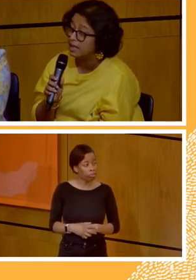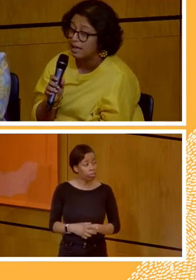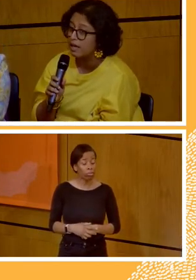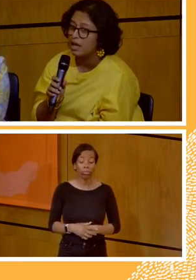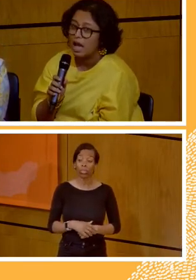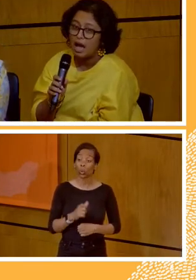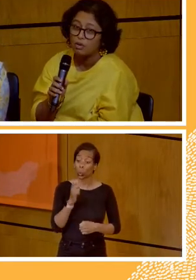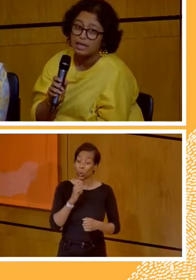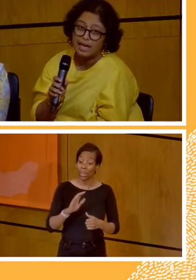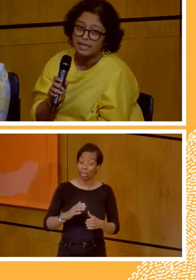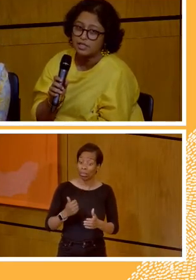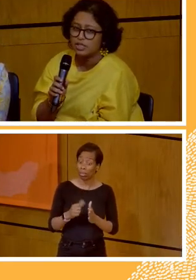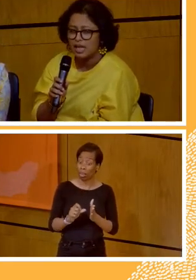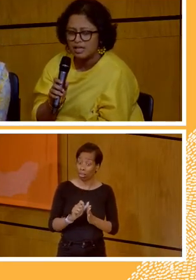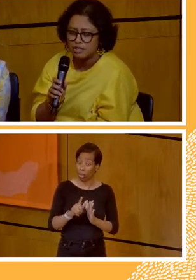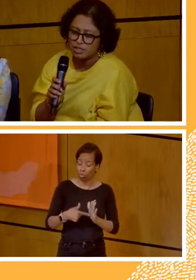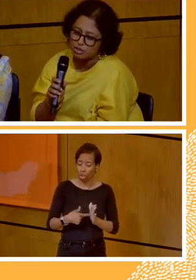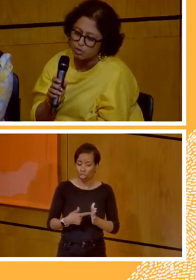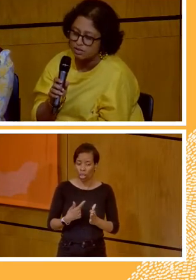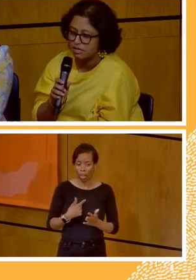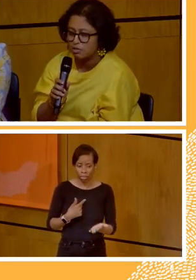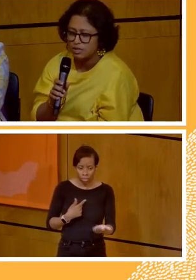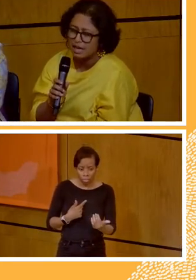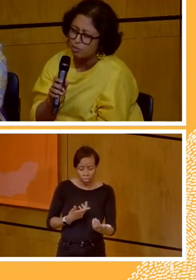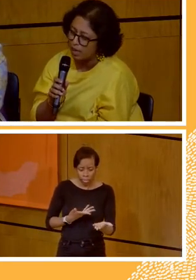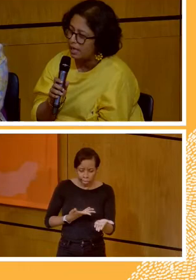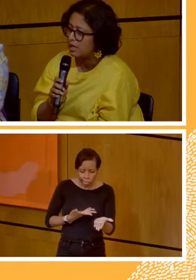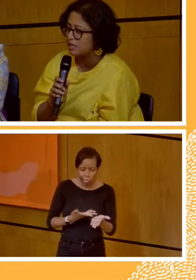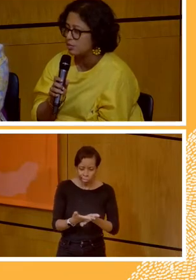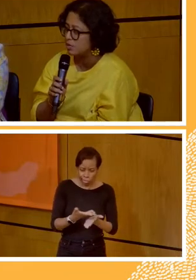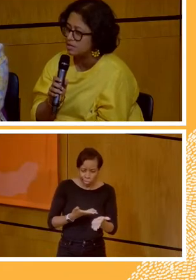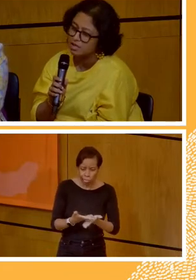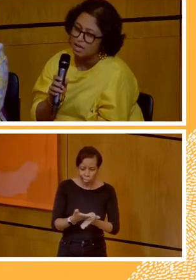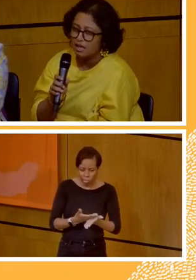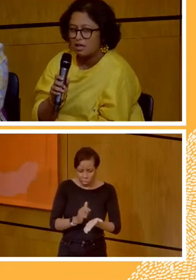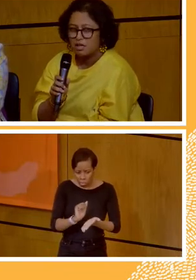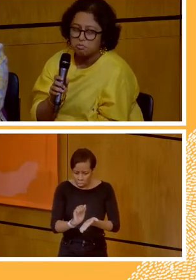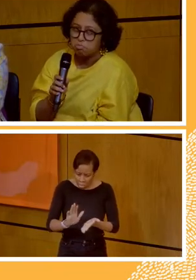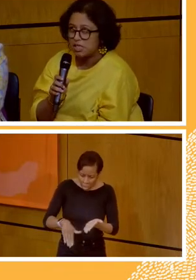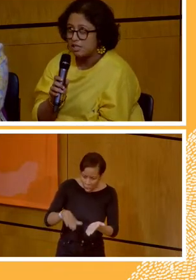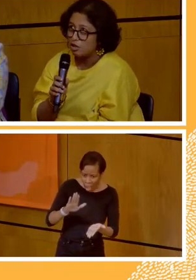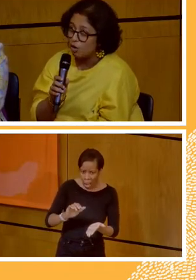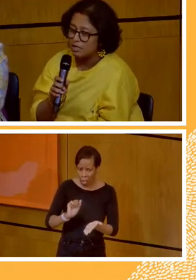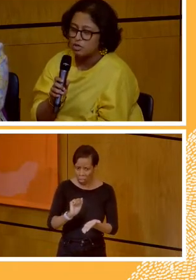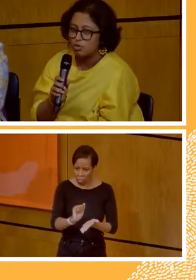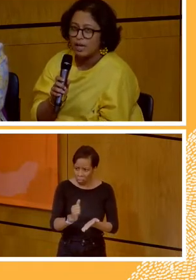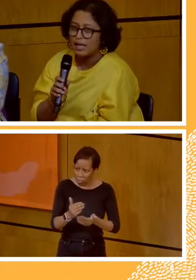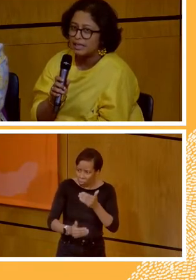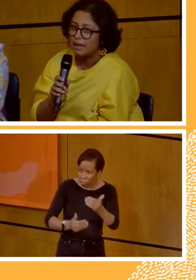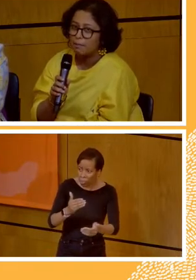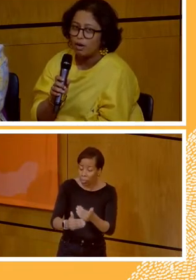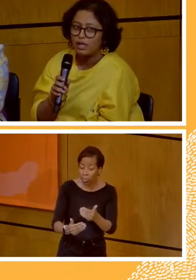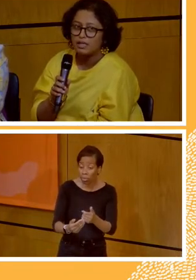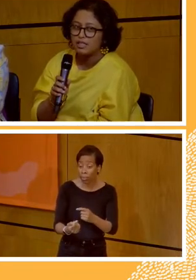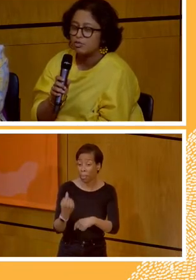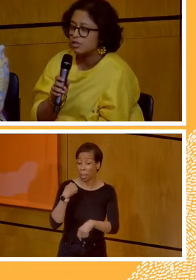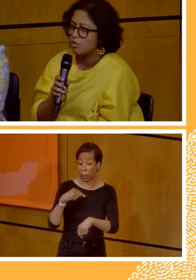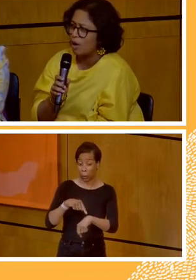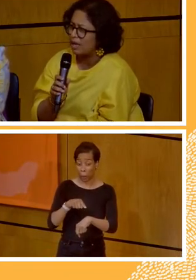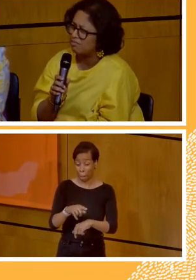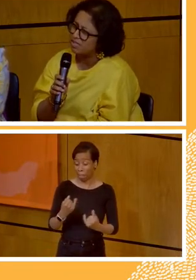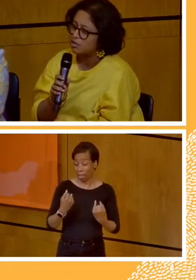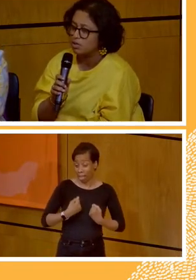to be there, how the land has changed. She was unwell. She didn't know us too well at that point,